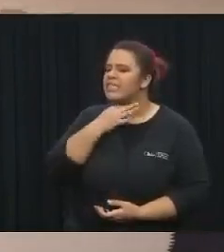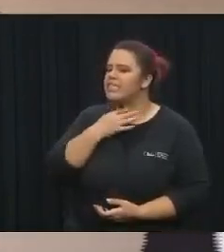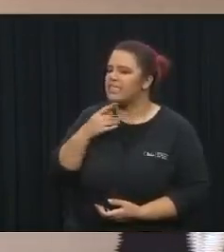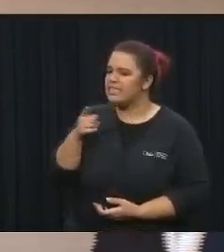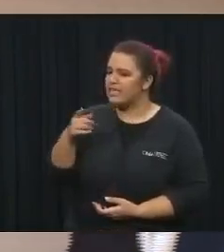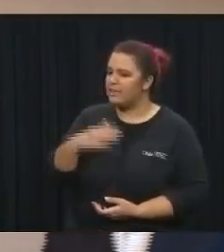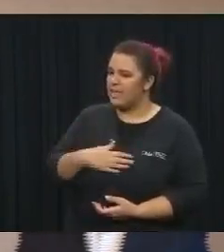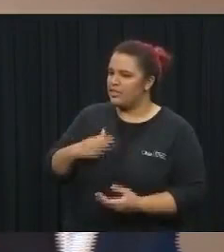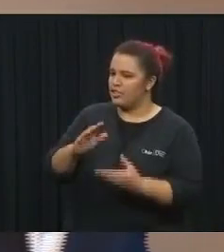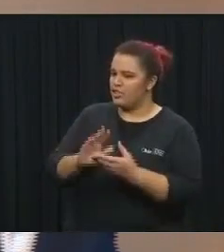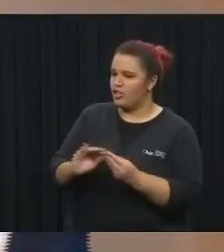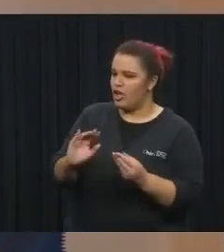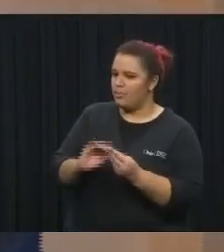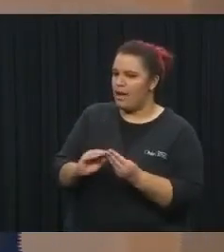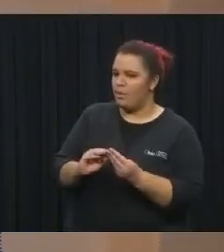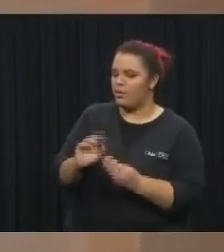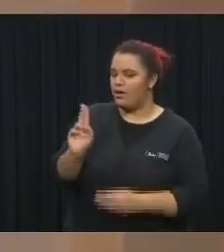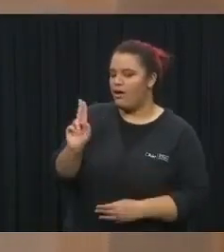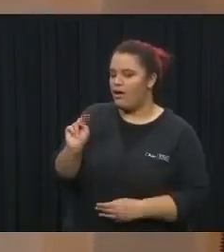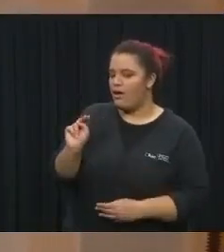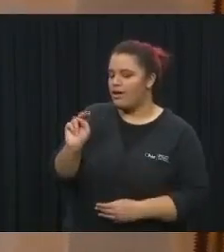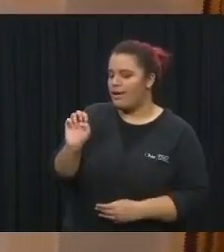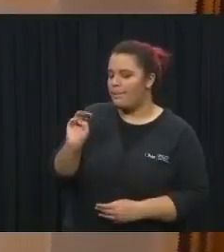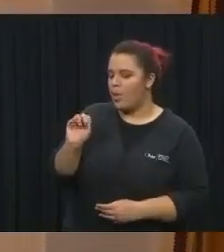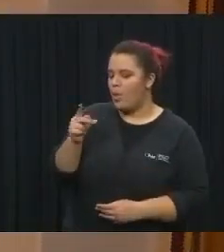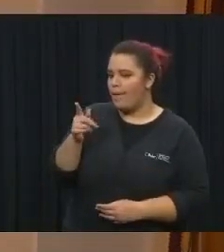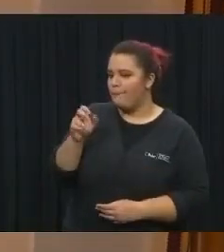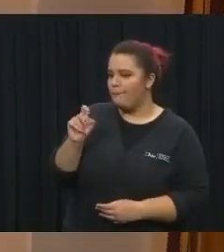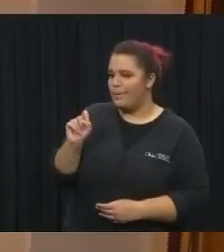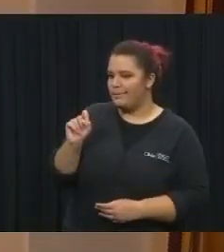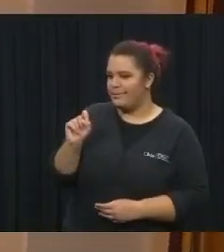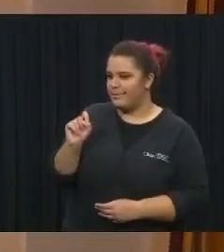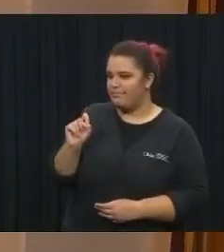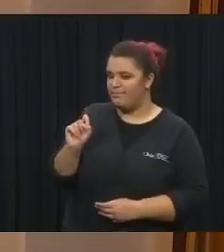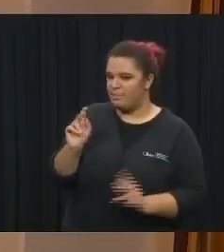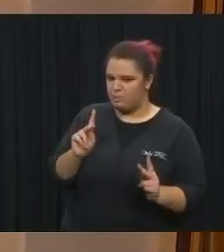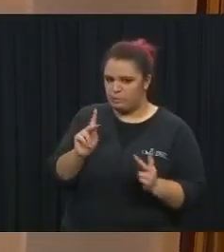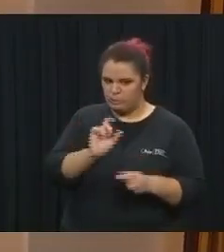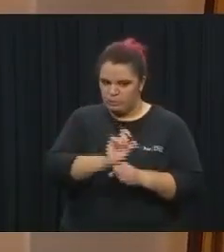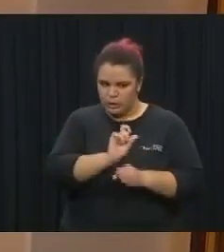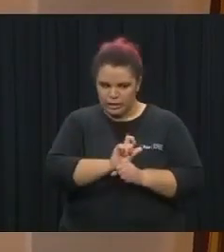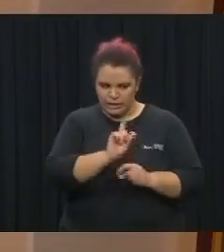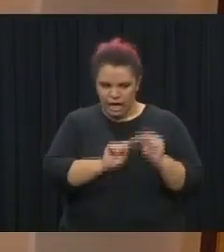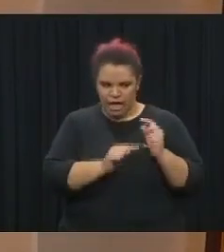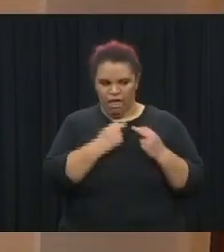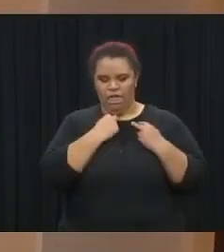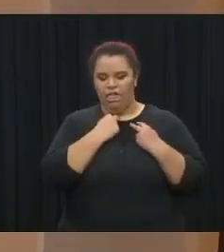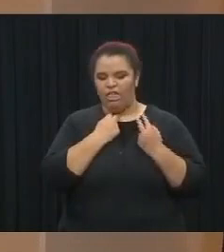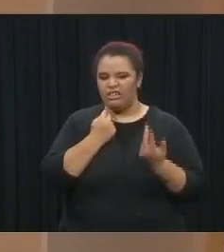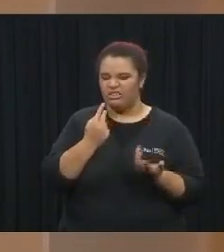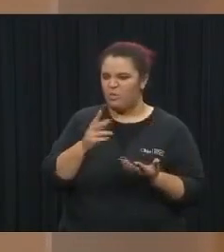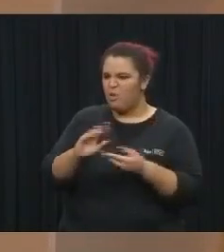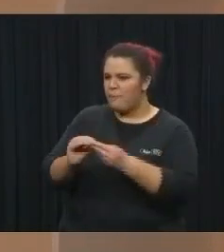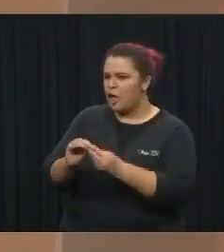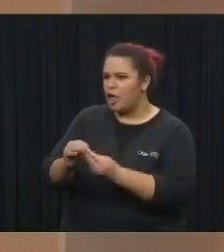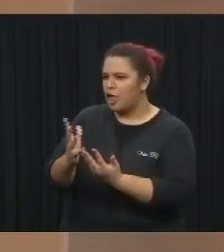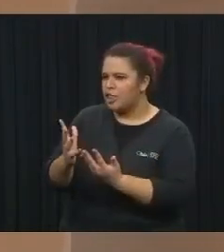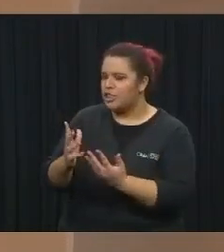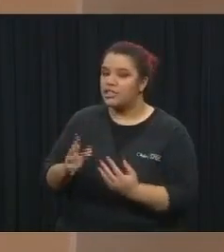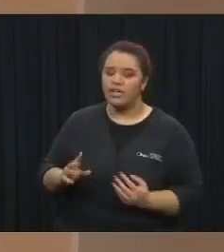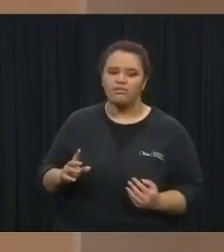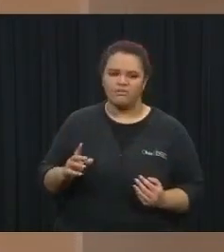unemployment numbers? Who has filed for unemployment? And we're hearing from viewers that they can't get through